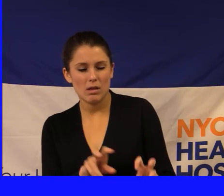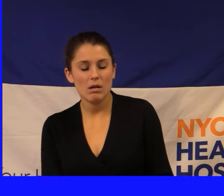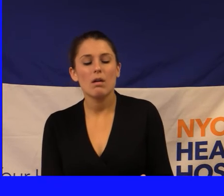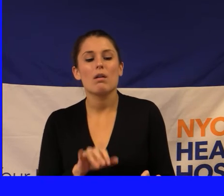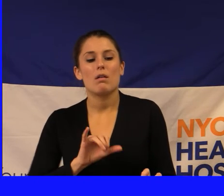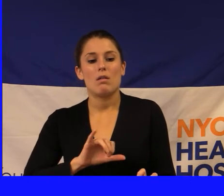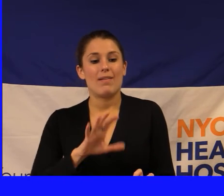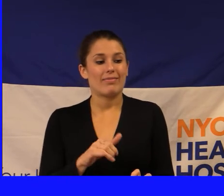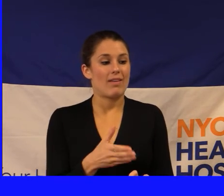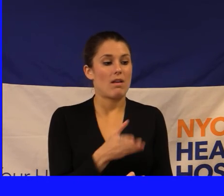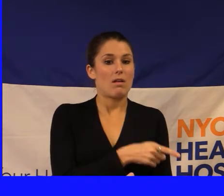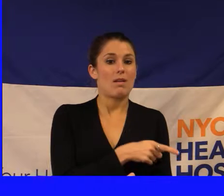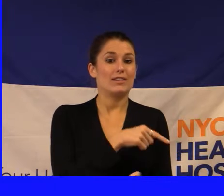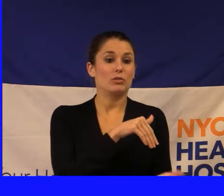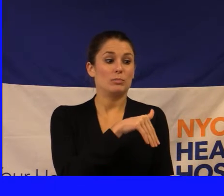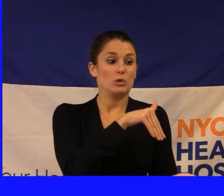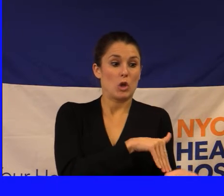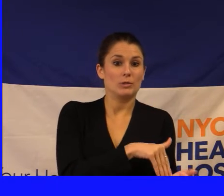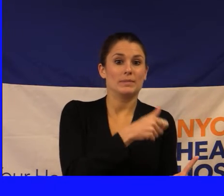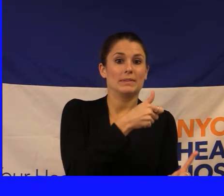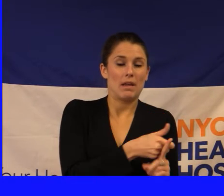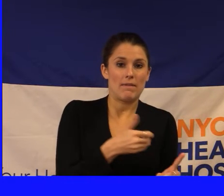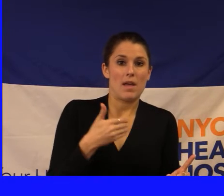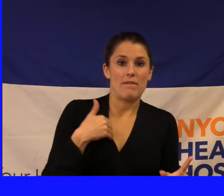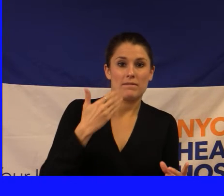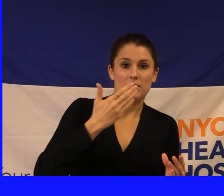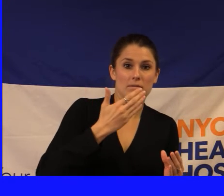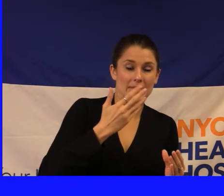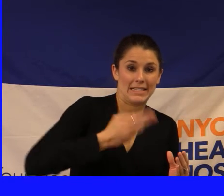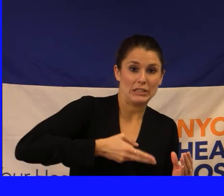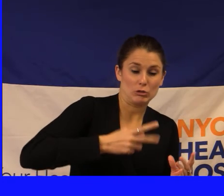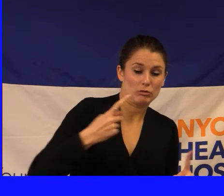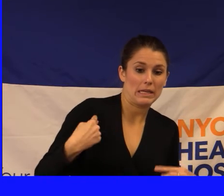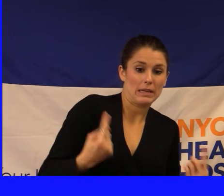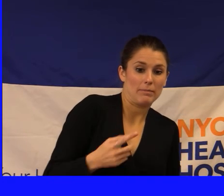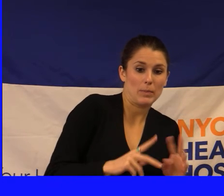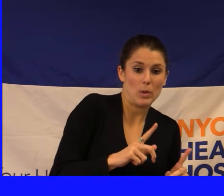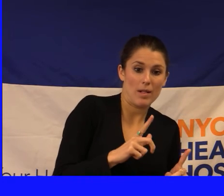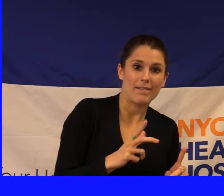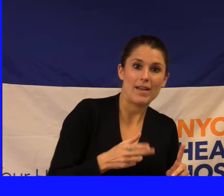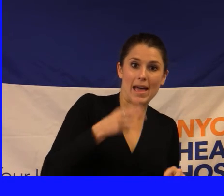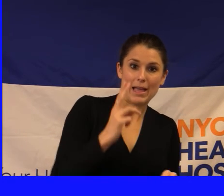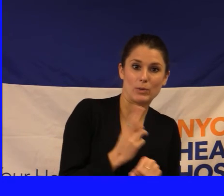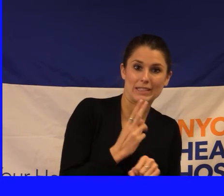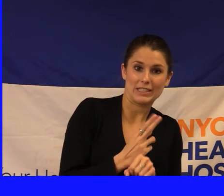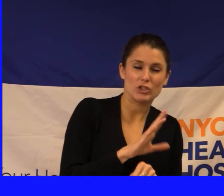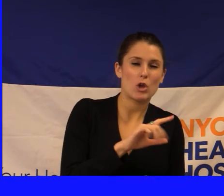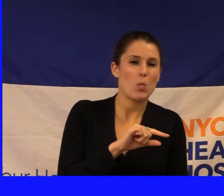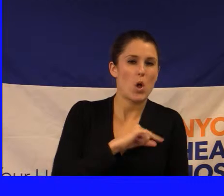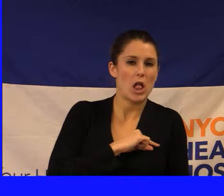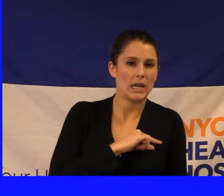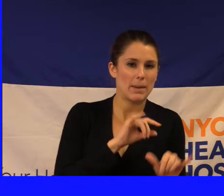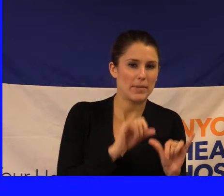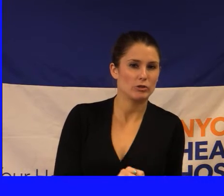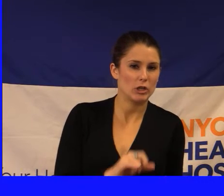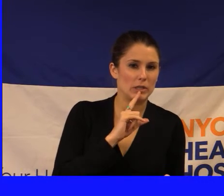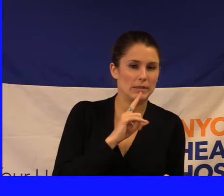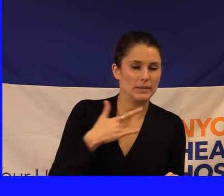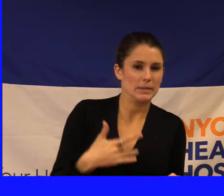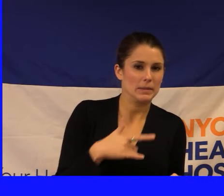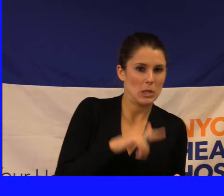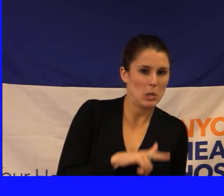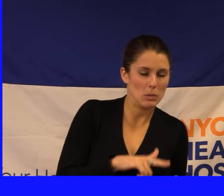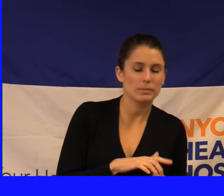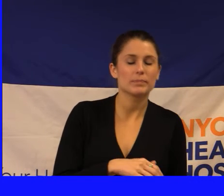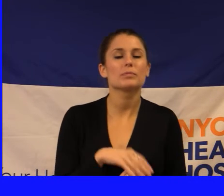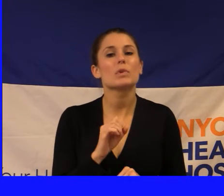high utilization, and sometimes even their quality, metrics are lower. So really two questions. One is the issue